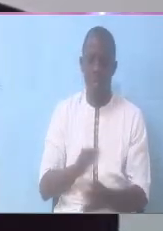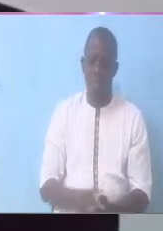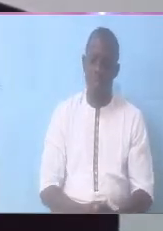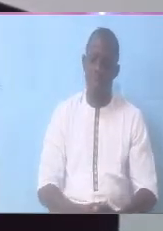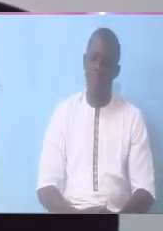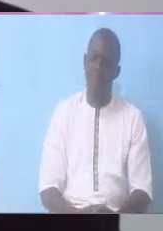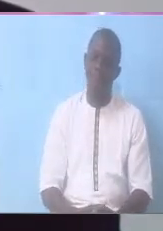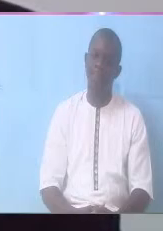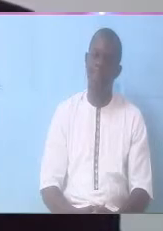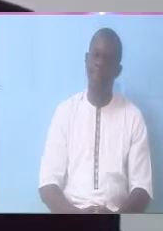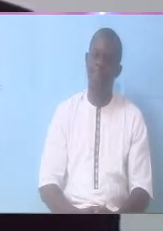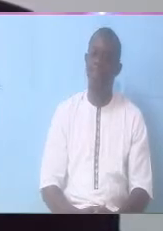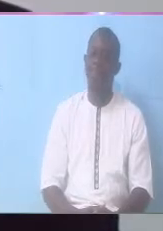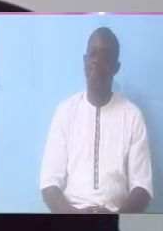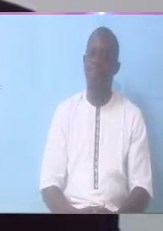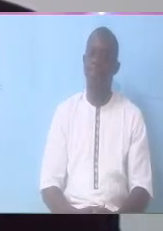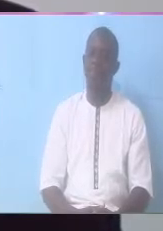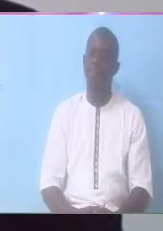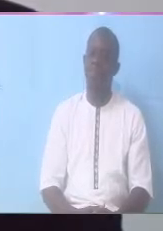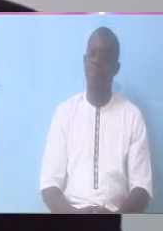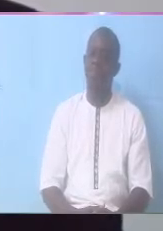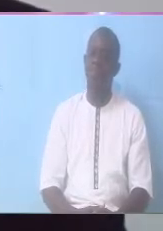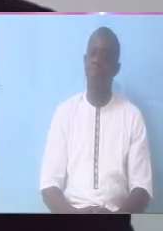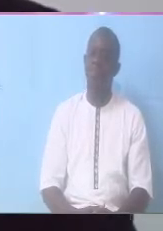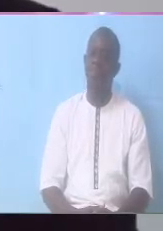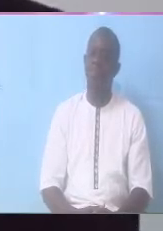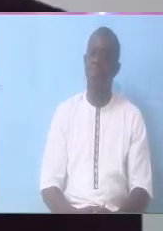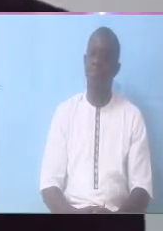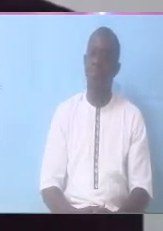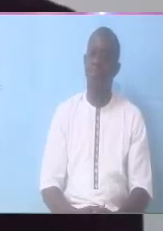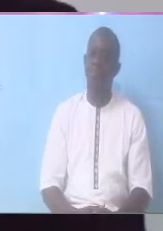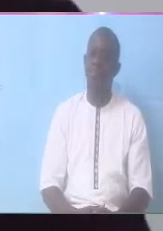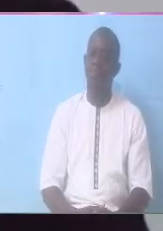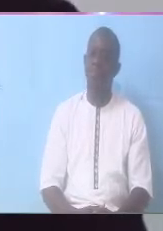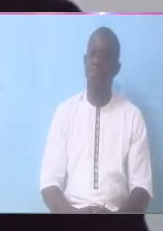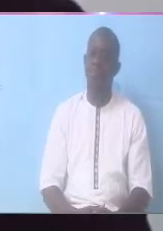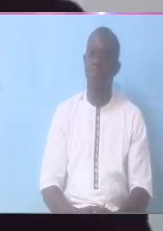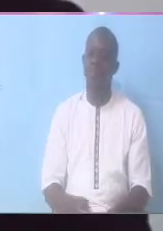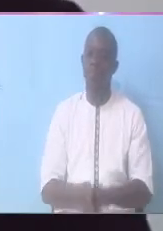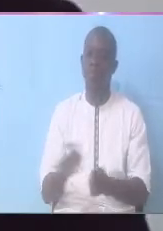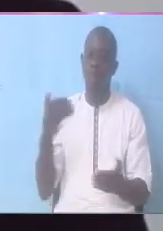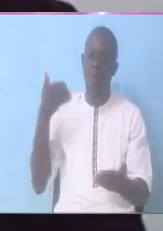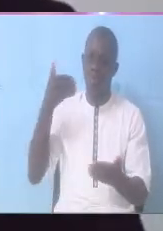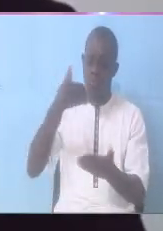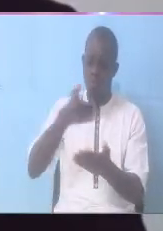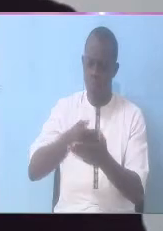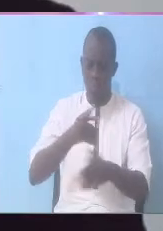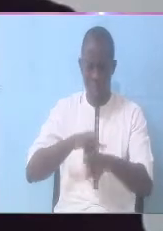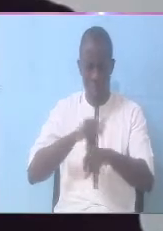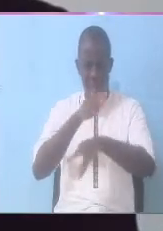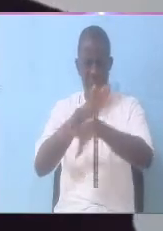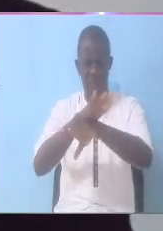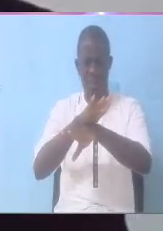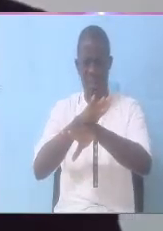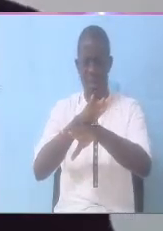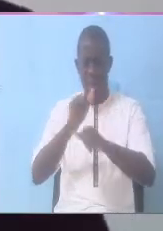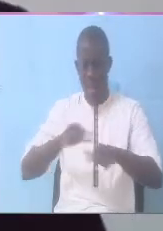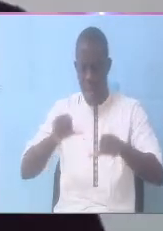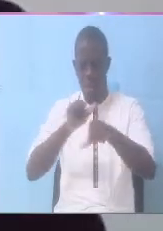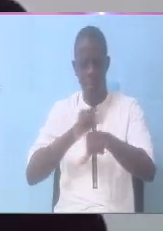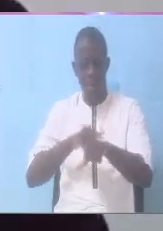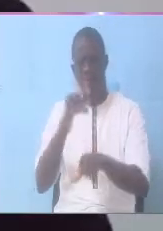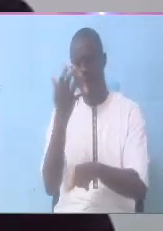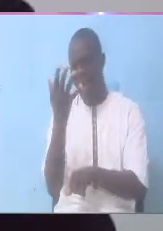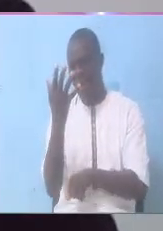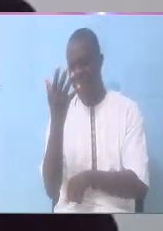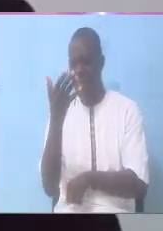telefono nyin kuntu ayadeng. So, until in the evening around 5-6, bitunga